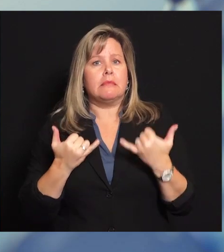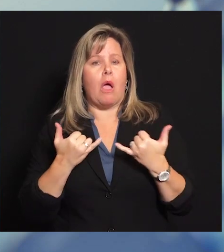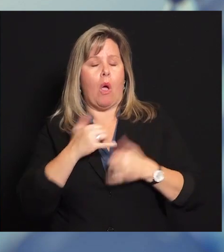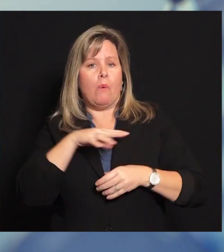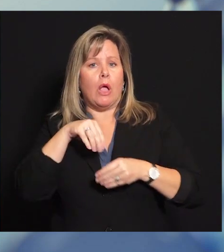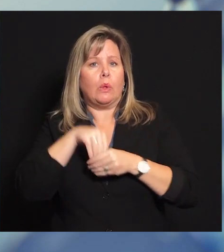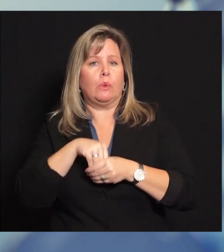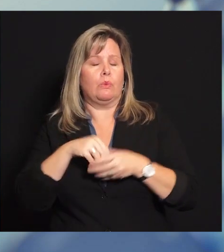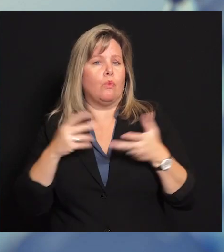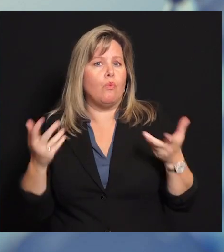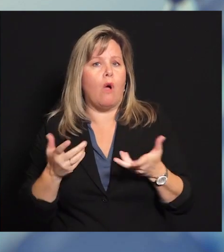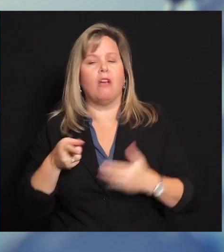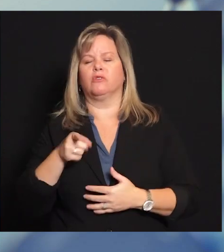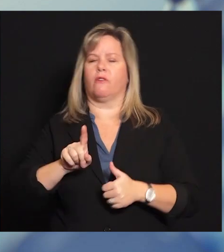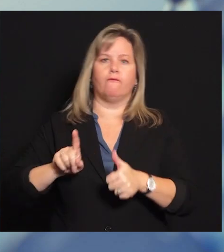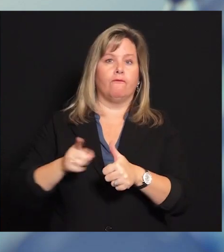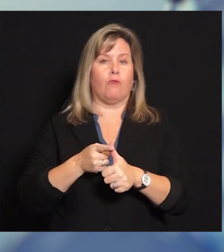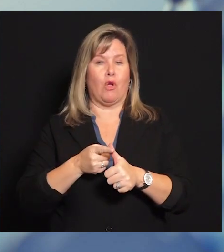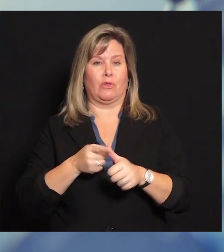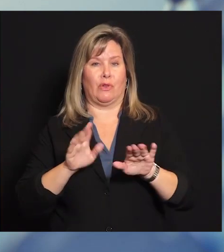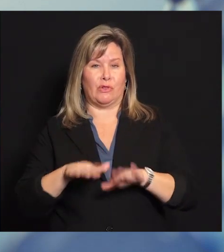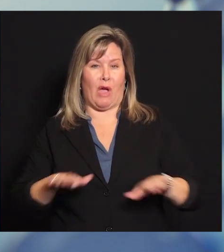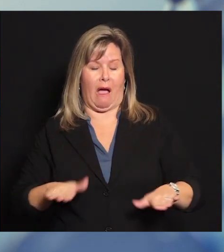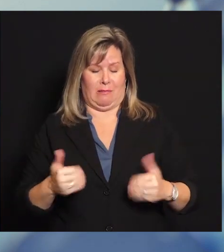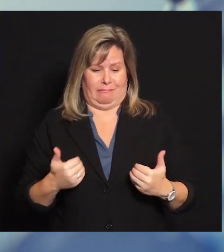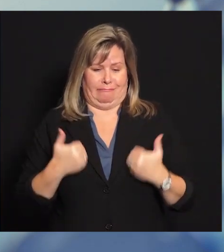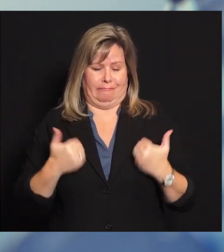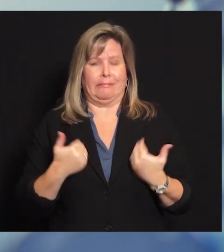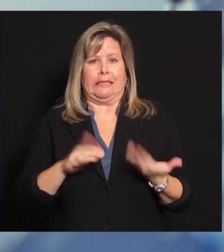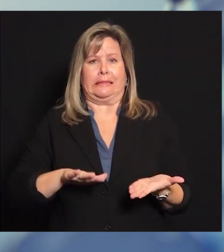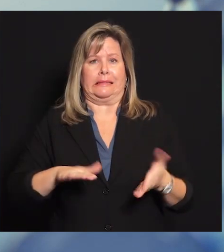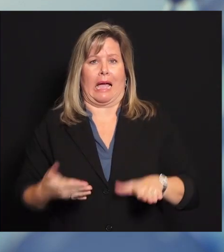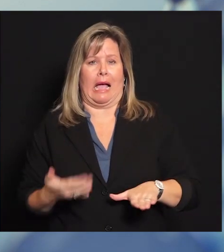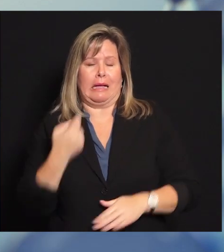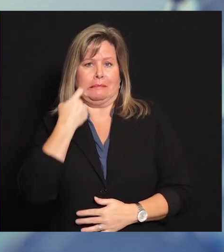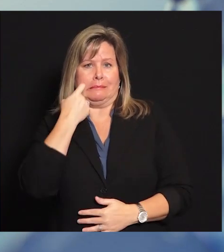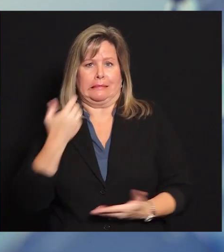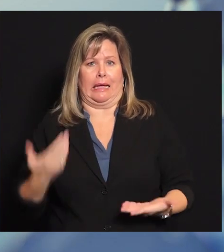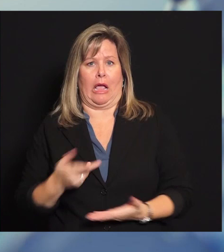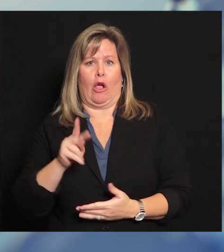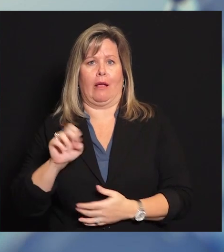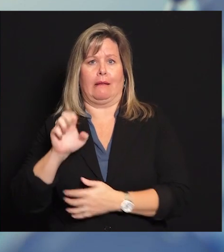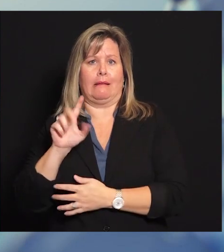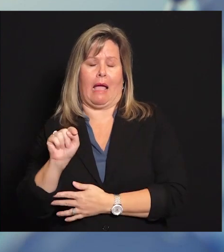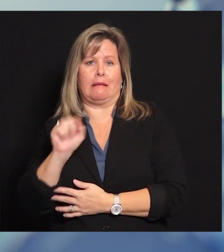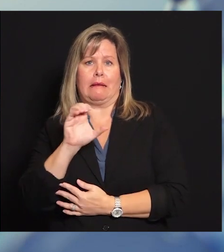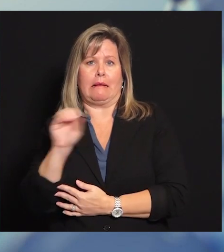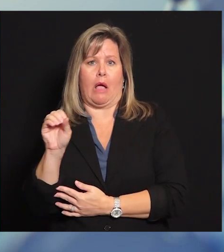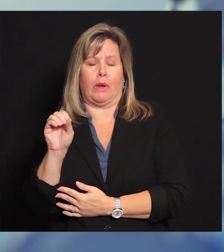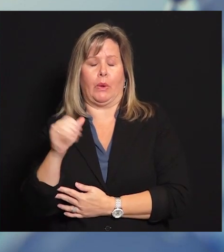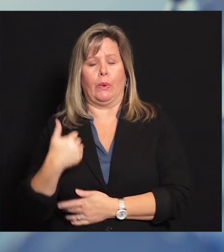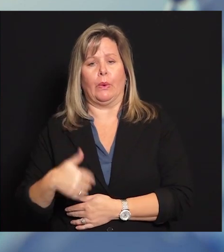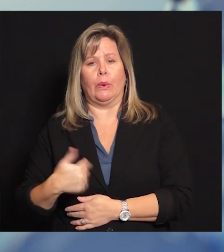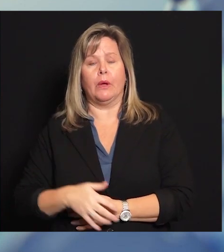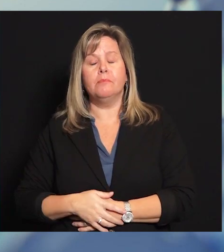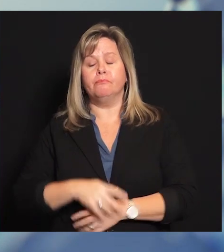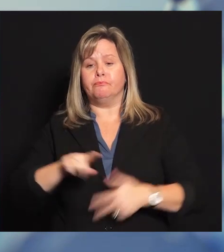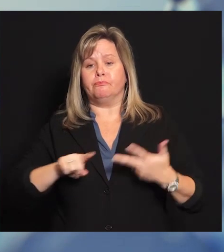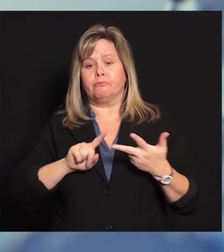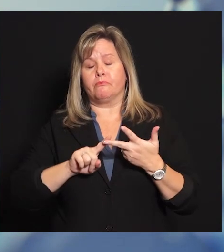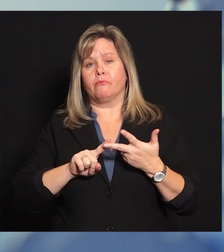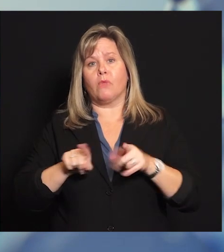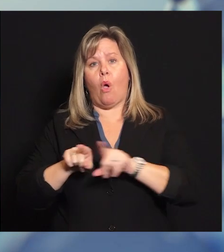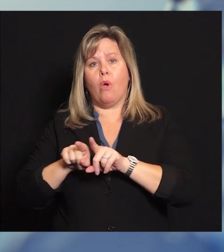being the first child to die of COVID-19 here in Kent County. From local news reporting this week, we learned about Bowman,